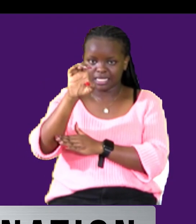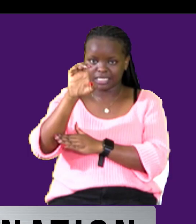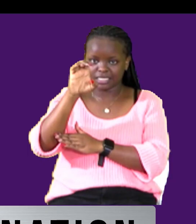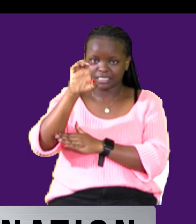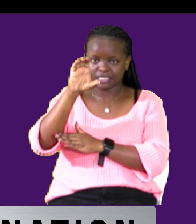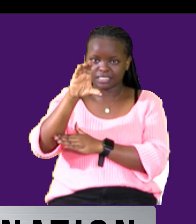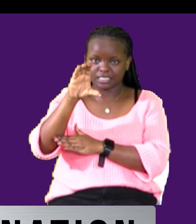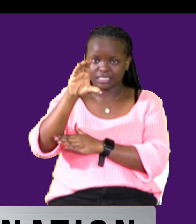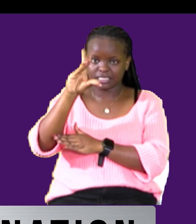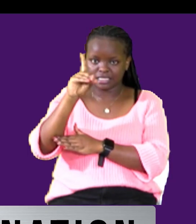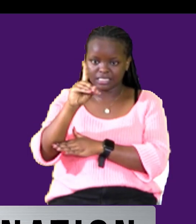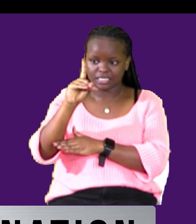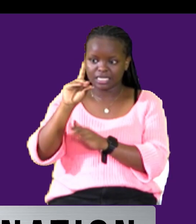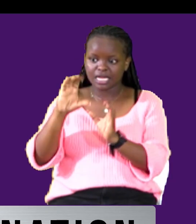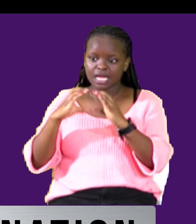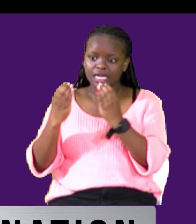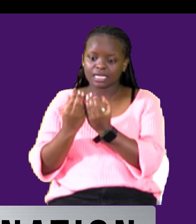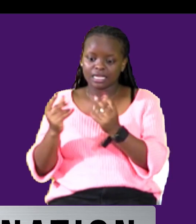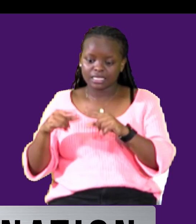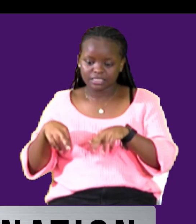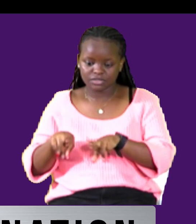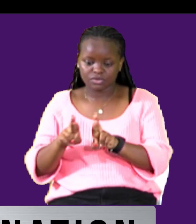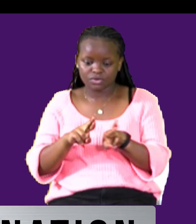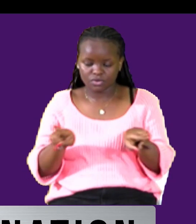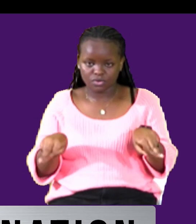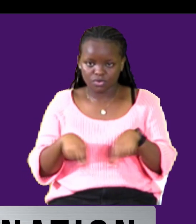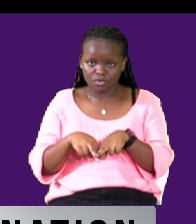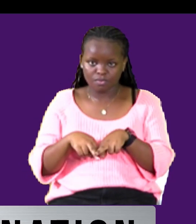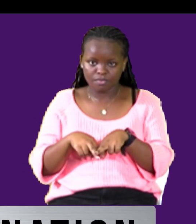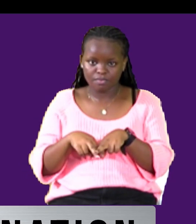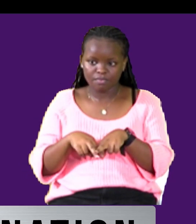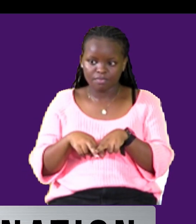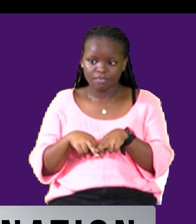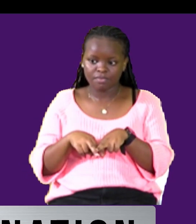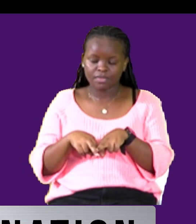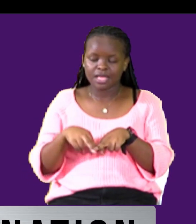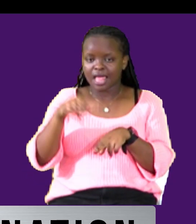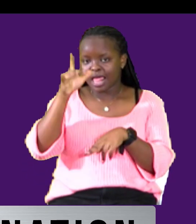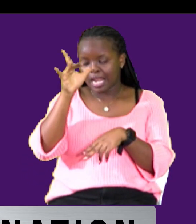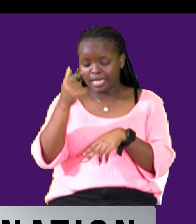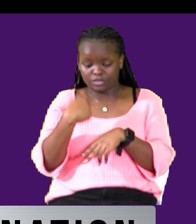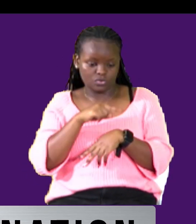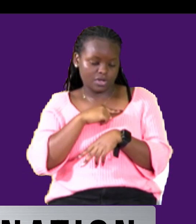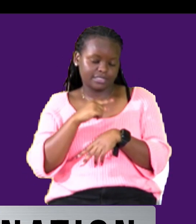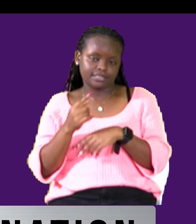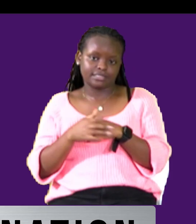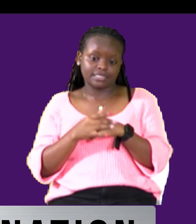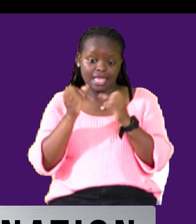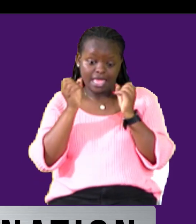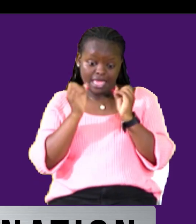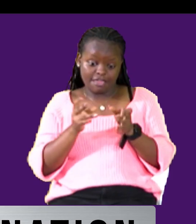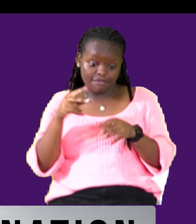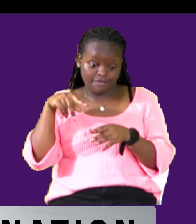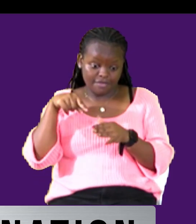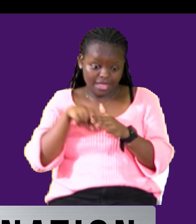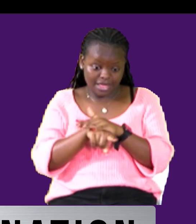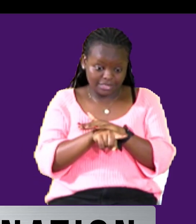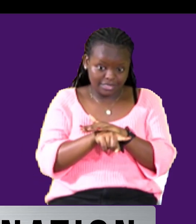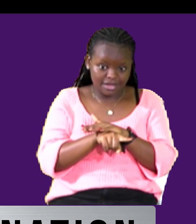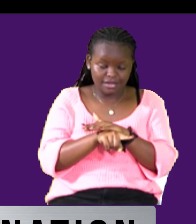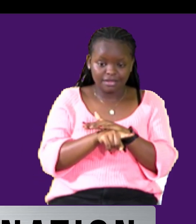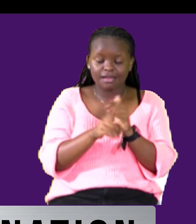then I would be saying the president lied to himself and lied to us by extension. Right. But if he walked